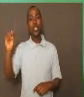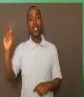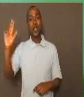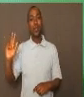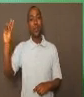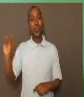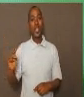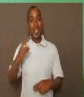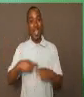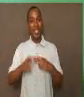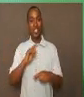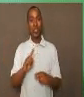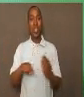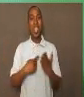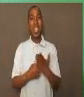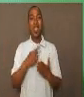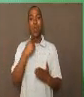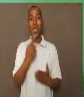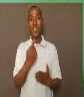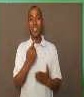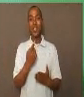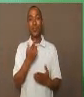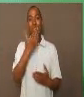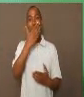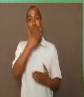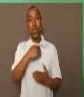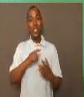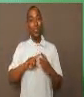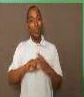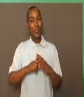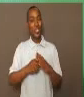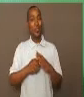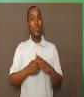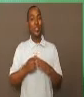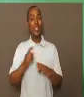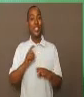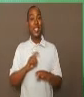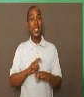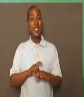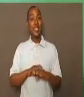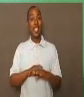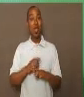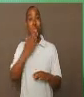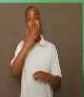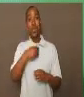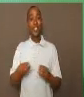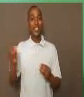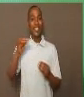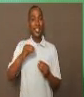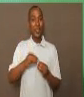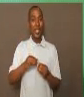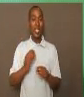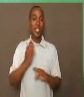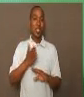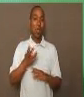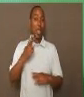that if heat is added in the beginning stages of the producing biogas, the